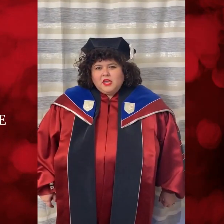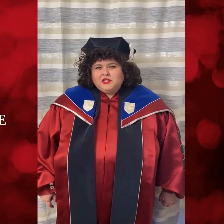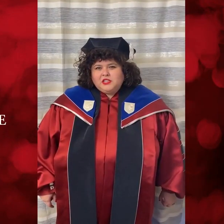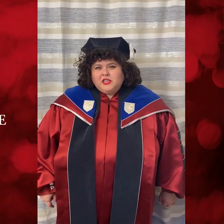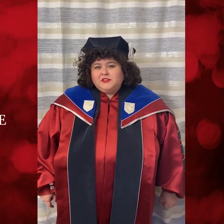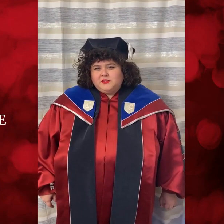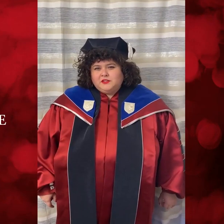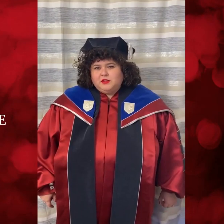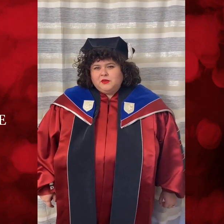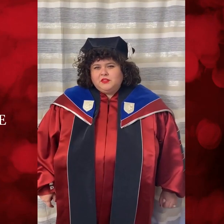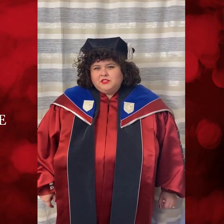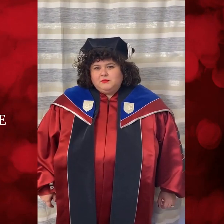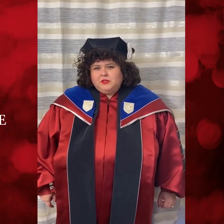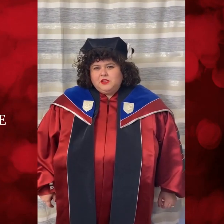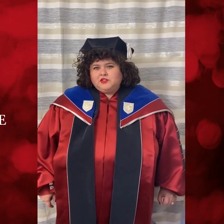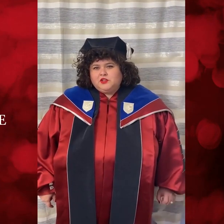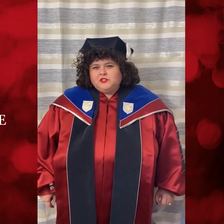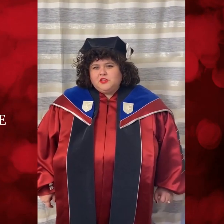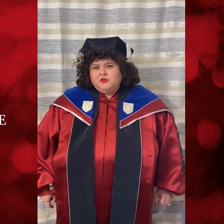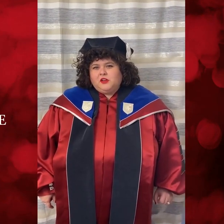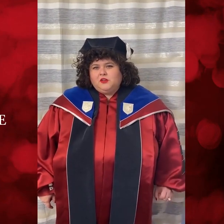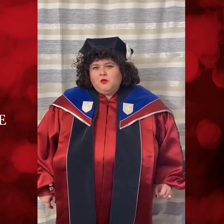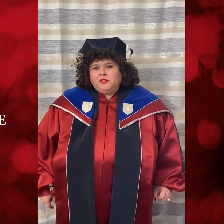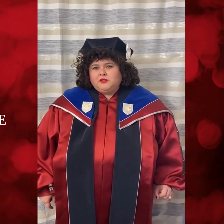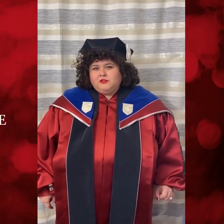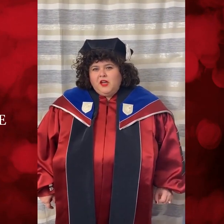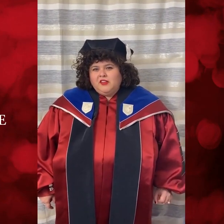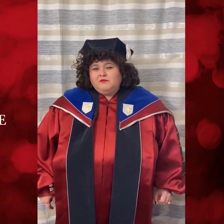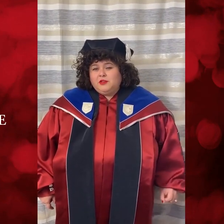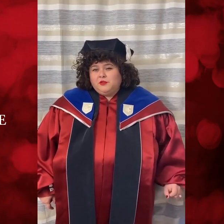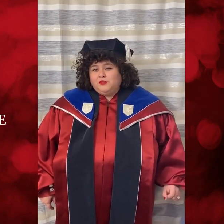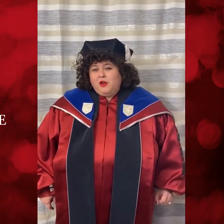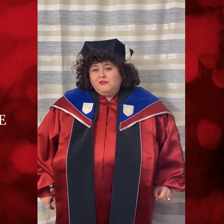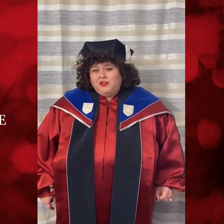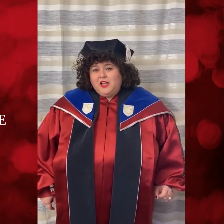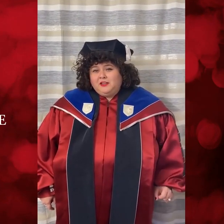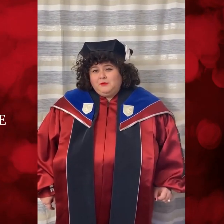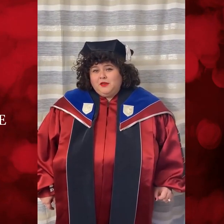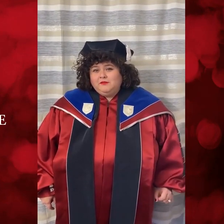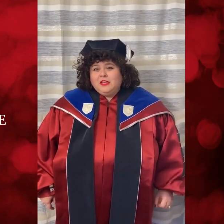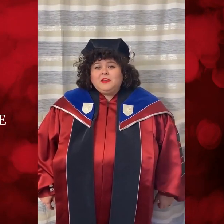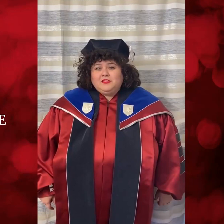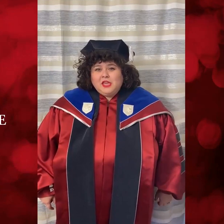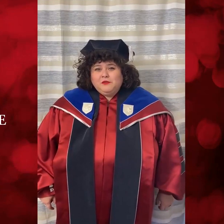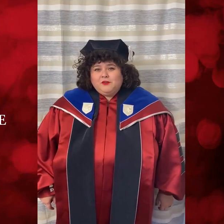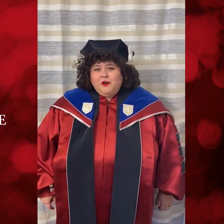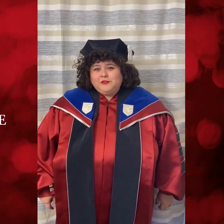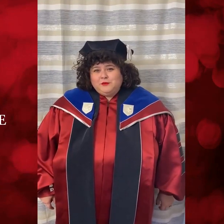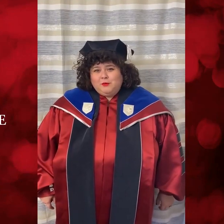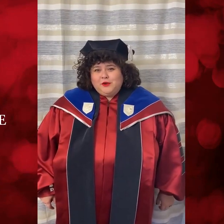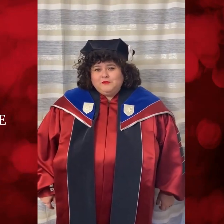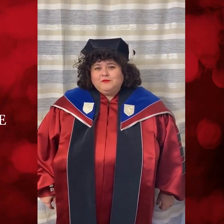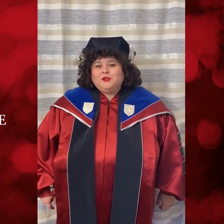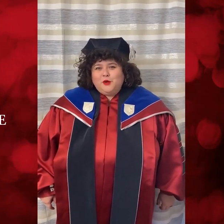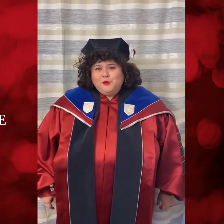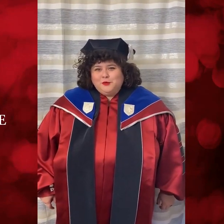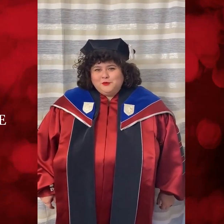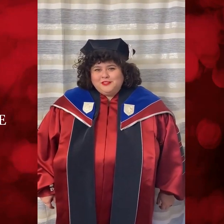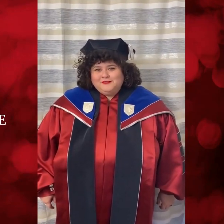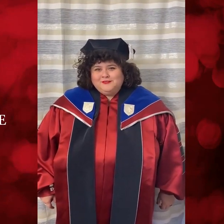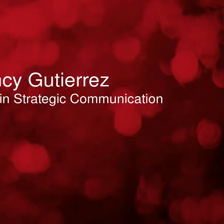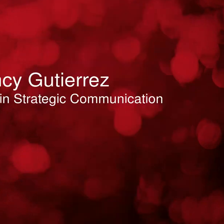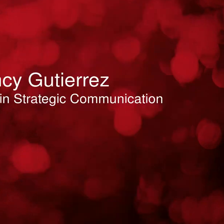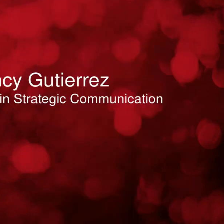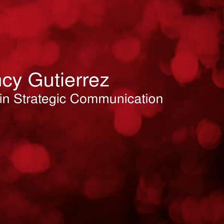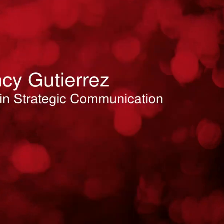Getting a PhD as a student with a disability shows that you not can only survive, but you can thrive in academia. Thank you for all the support. Go